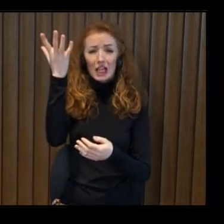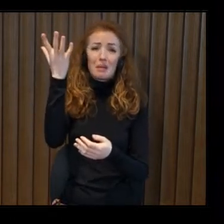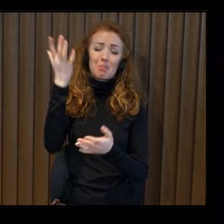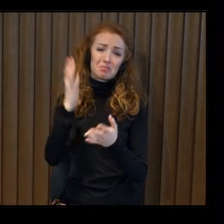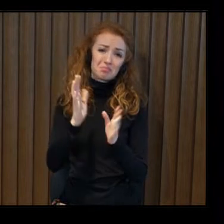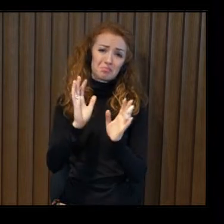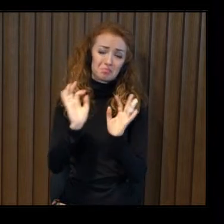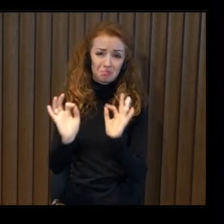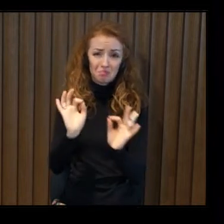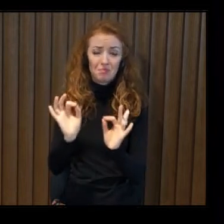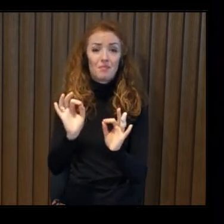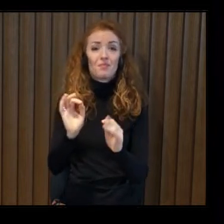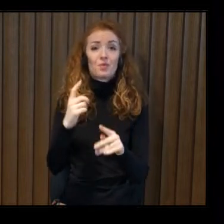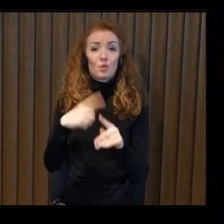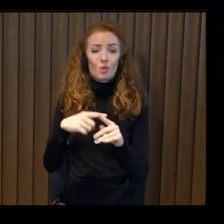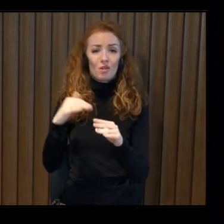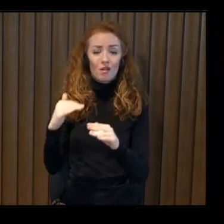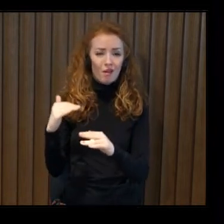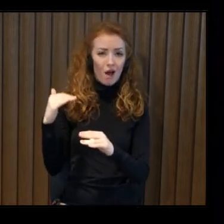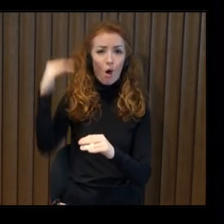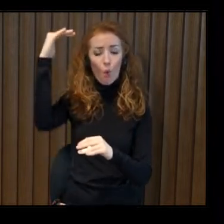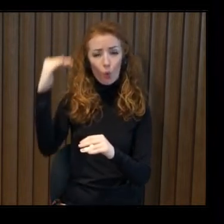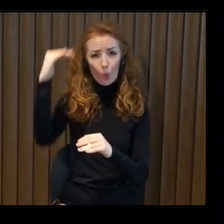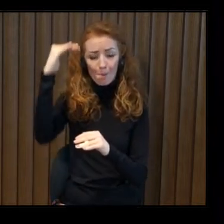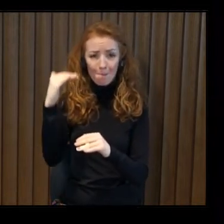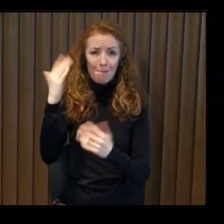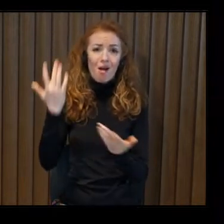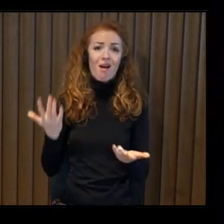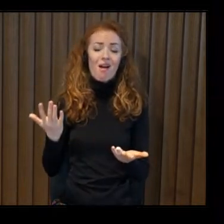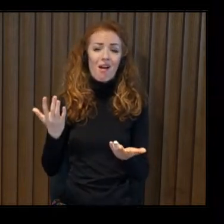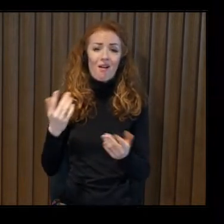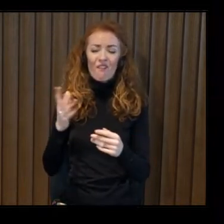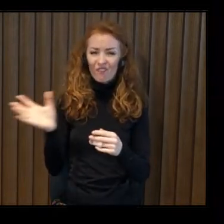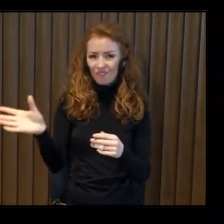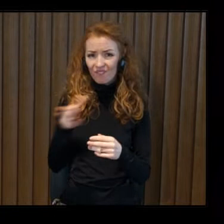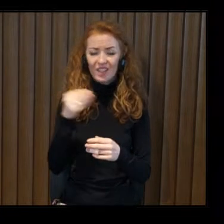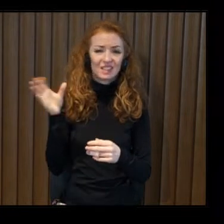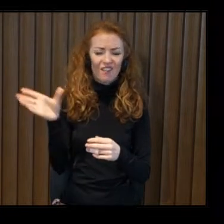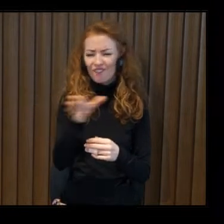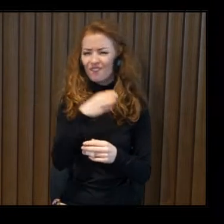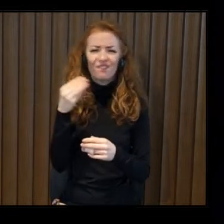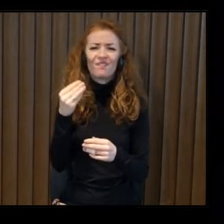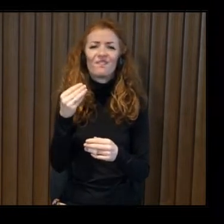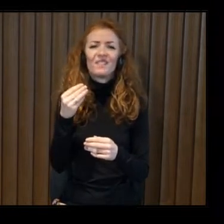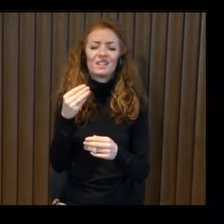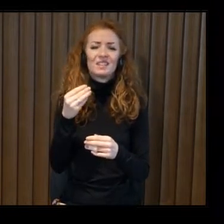right now, because I think you should be the model for everything we've designed. The reality is there aren't average people,